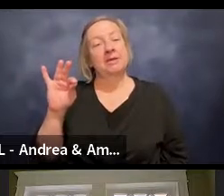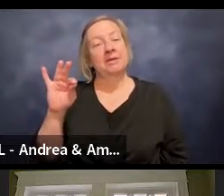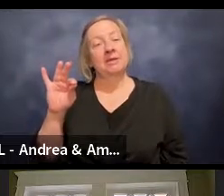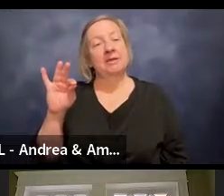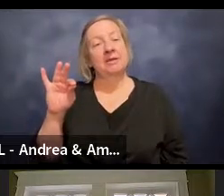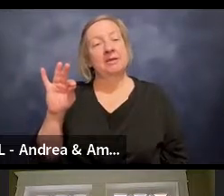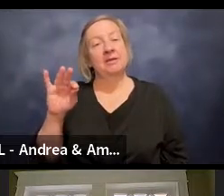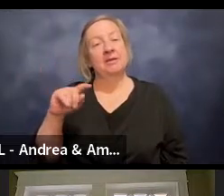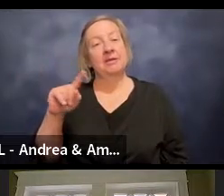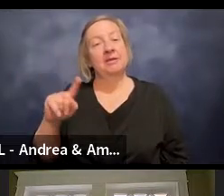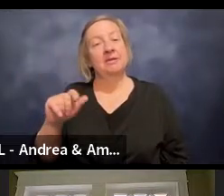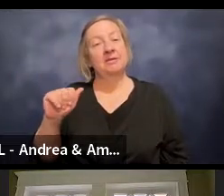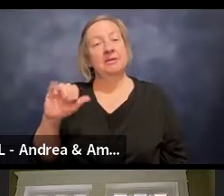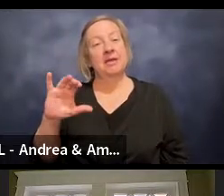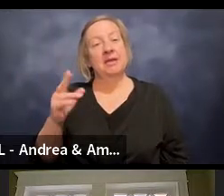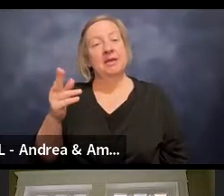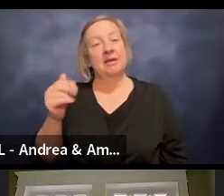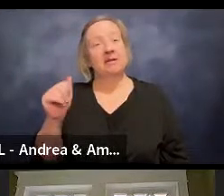Zachary.